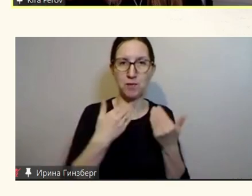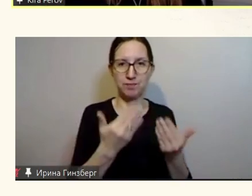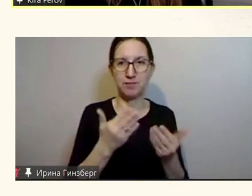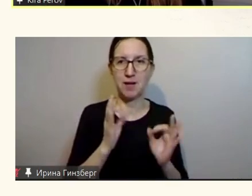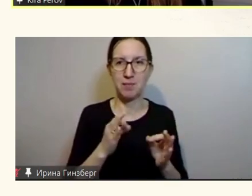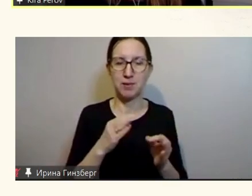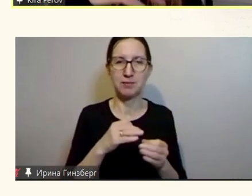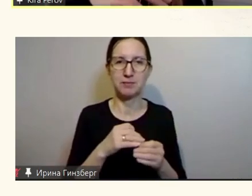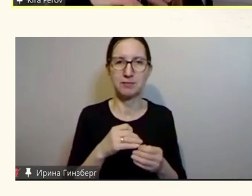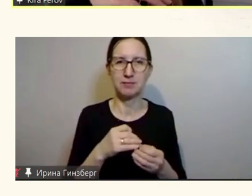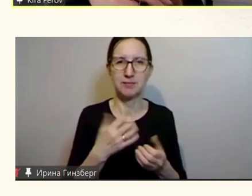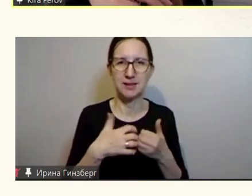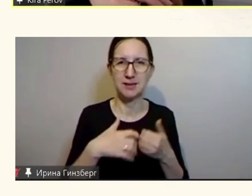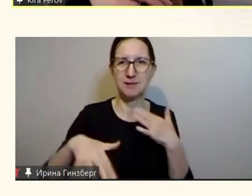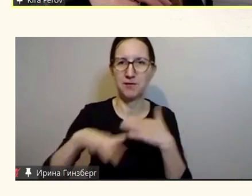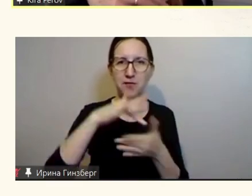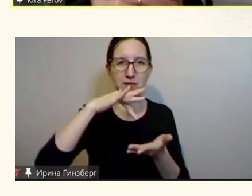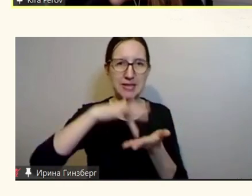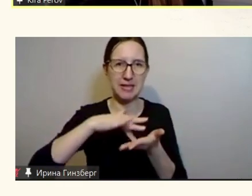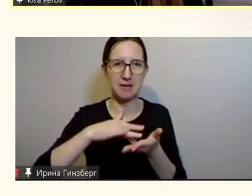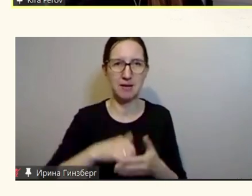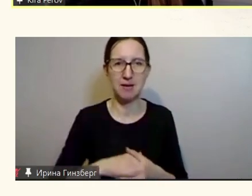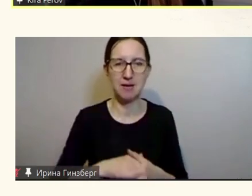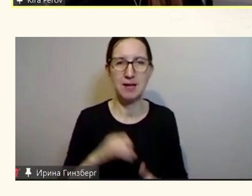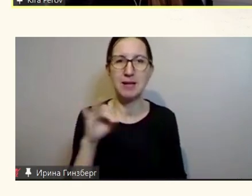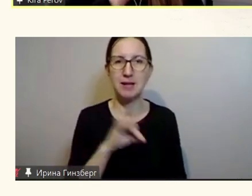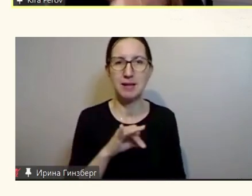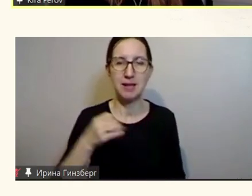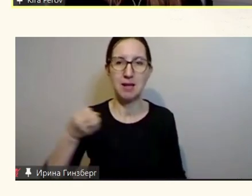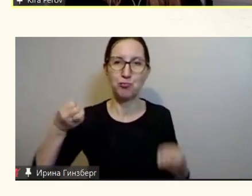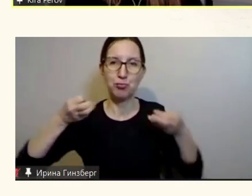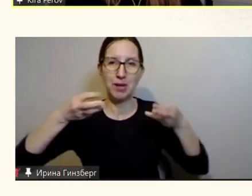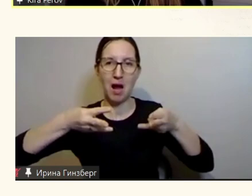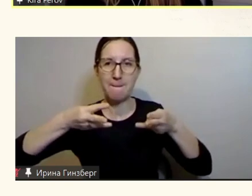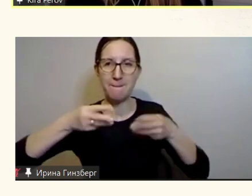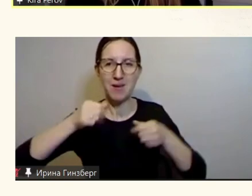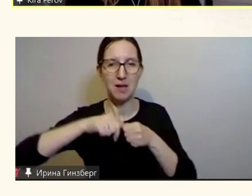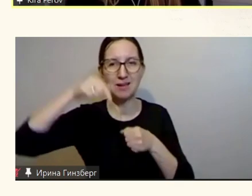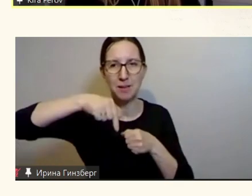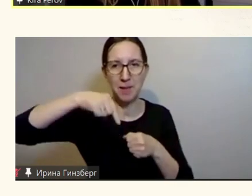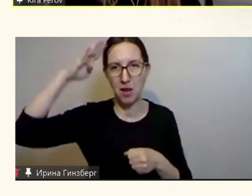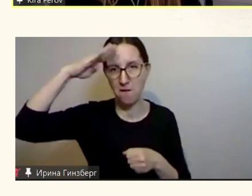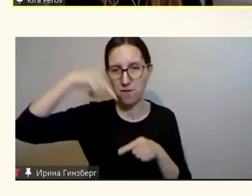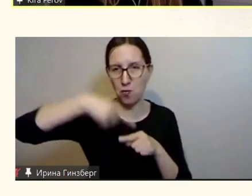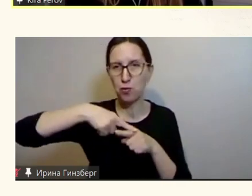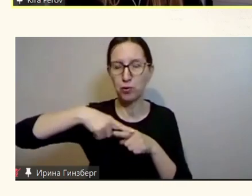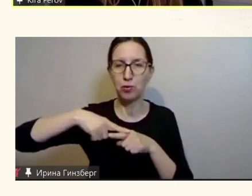the camera would be pointing into the water and not up at the scene.